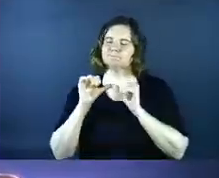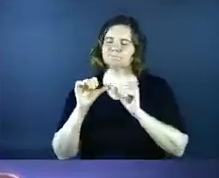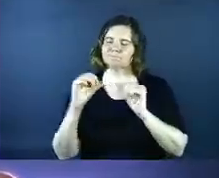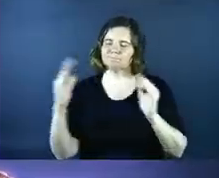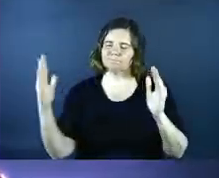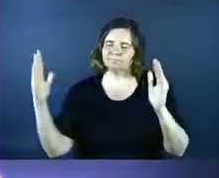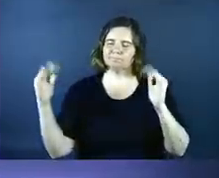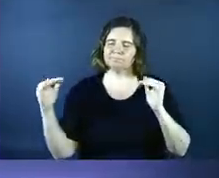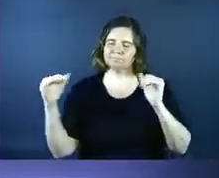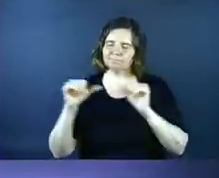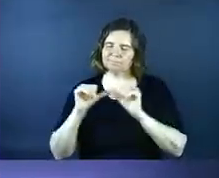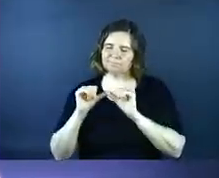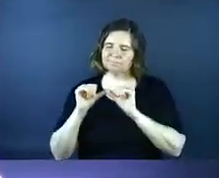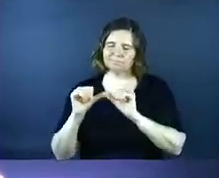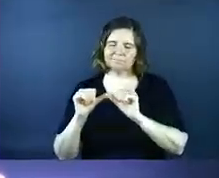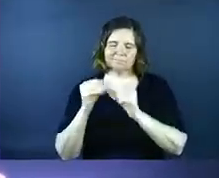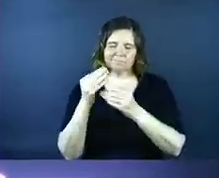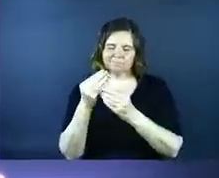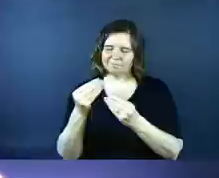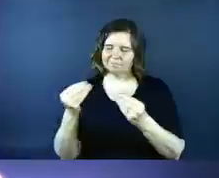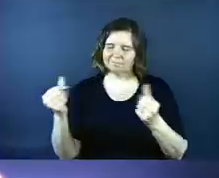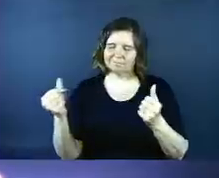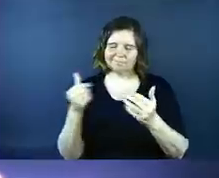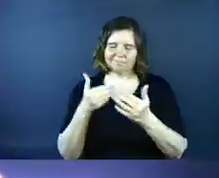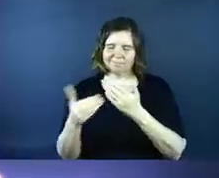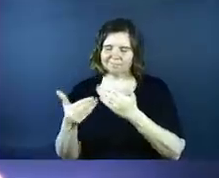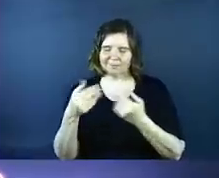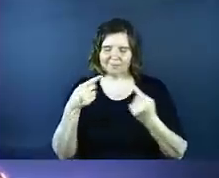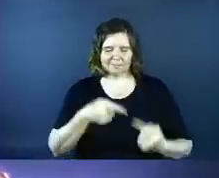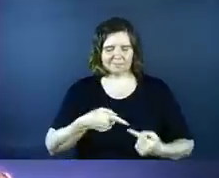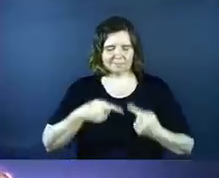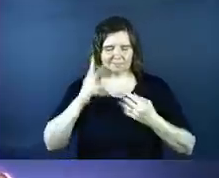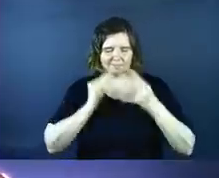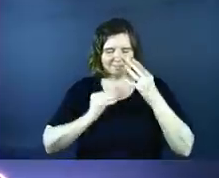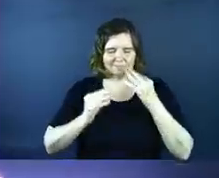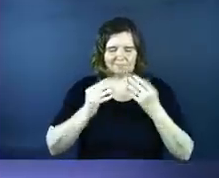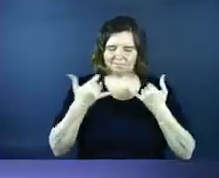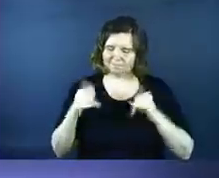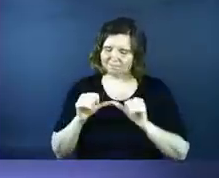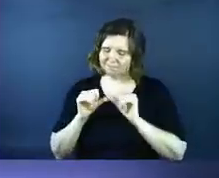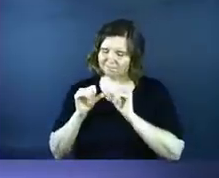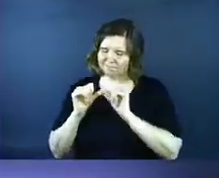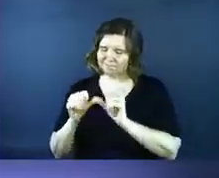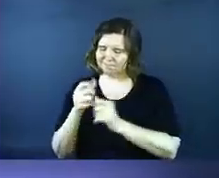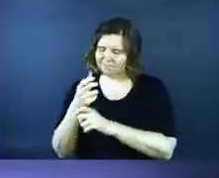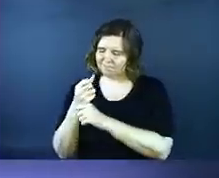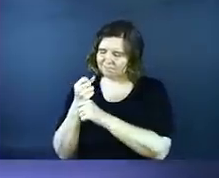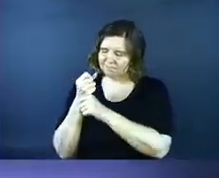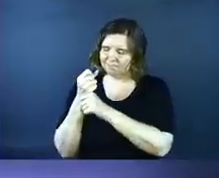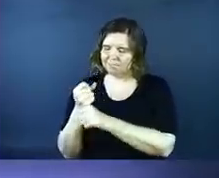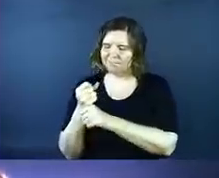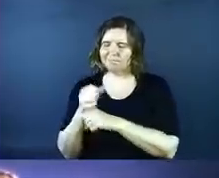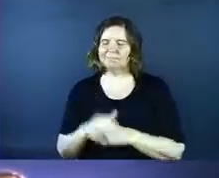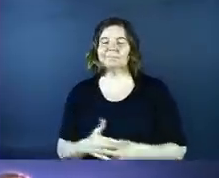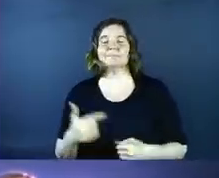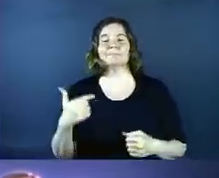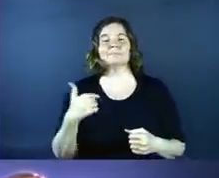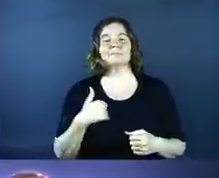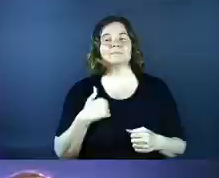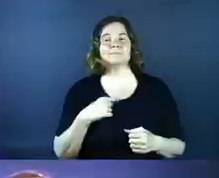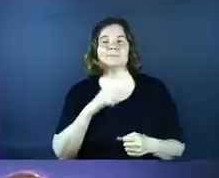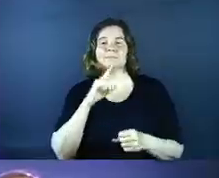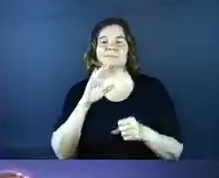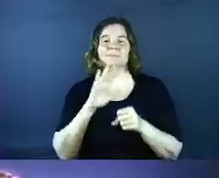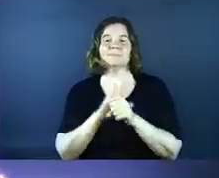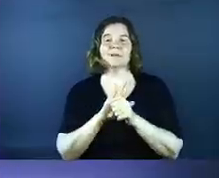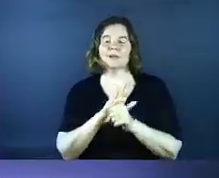steadfast hope shall not break apart within the trial. I am